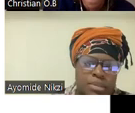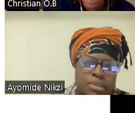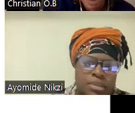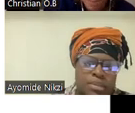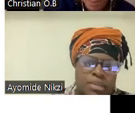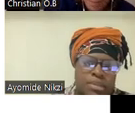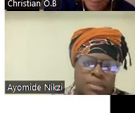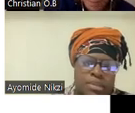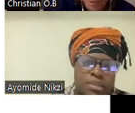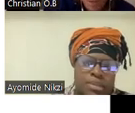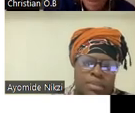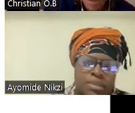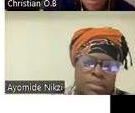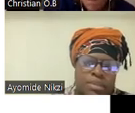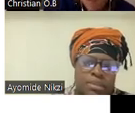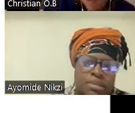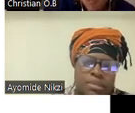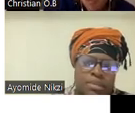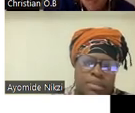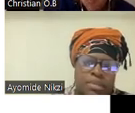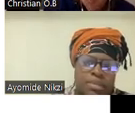is that's something you could just do